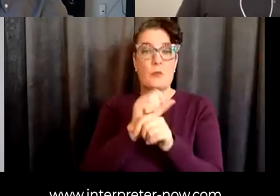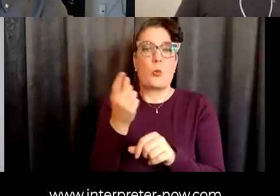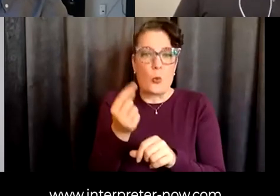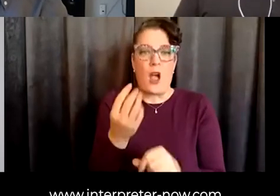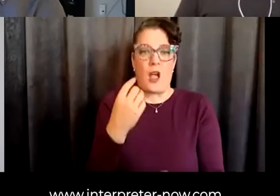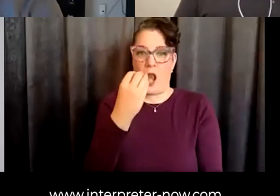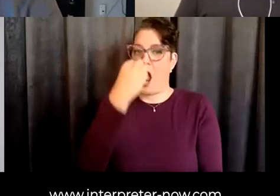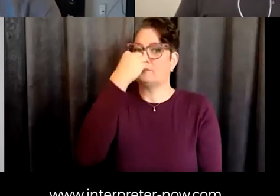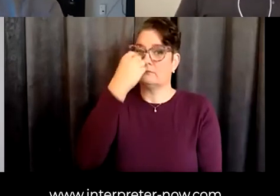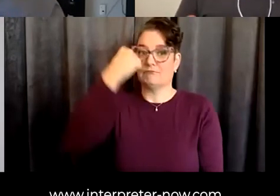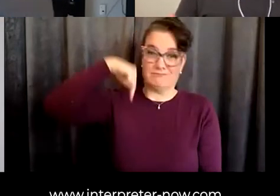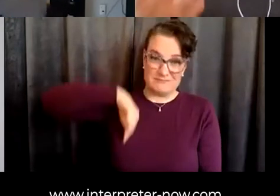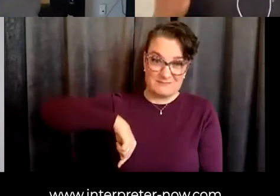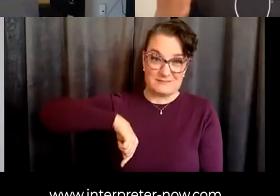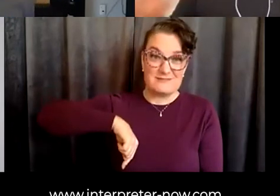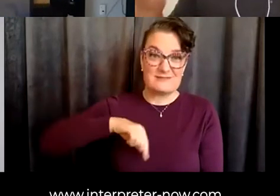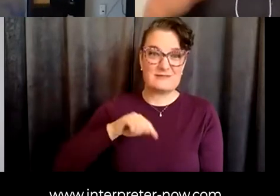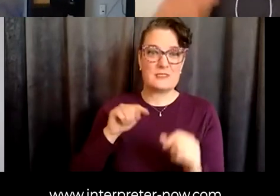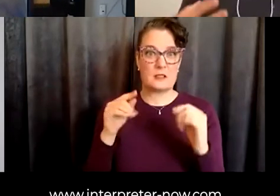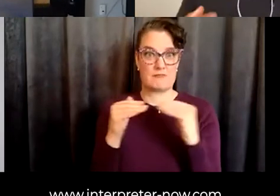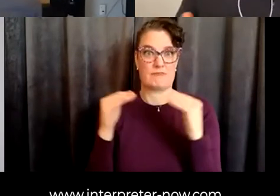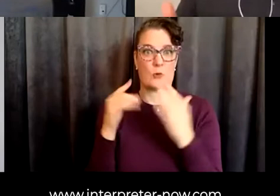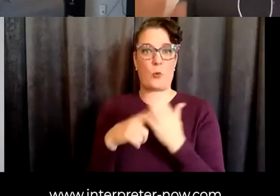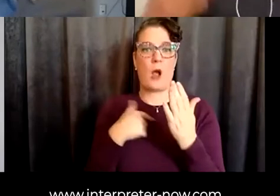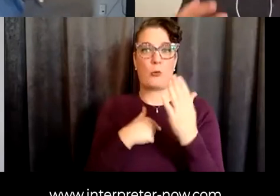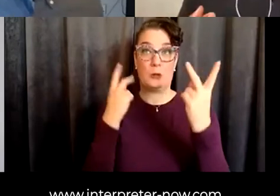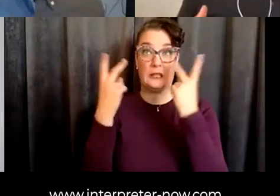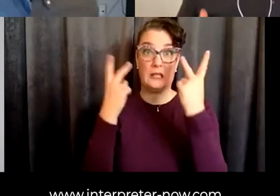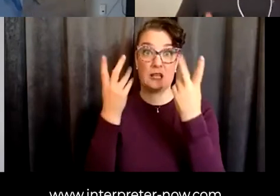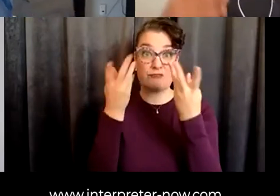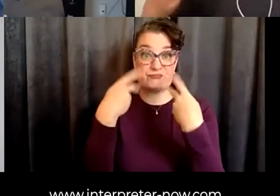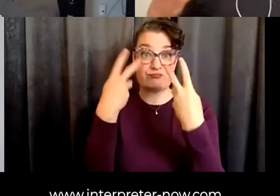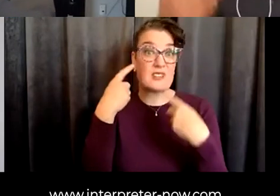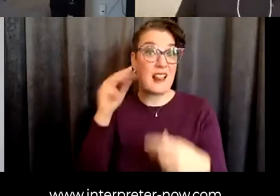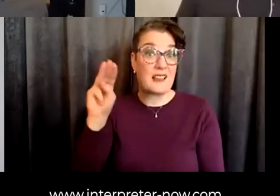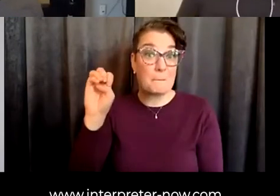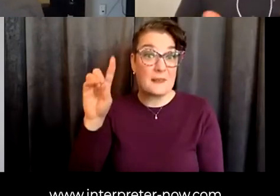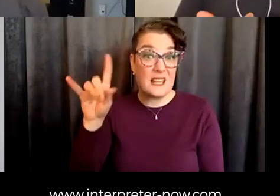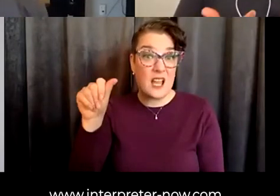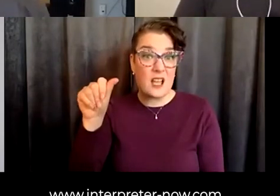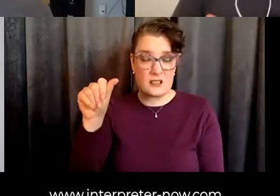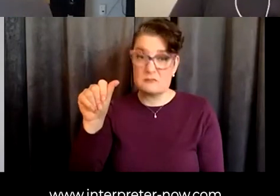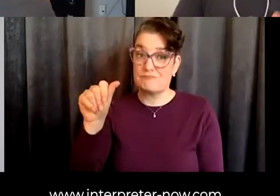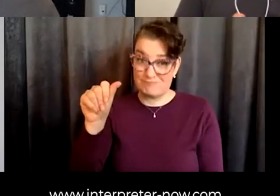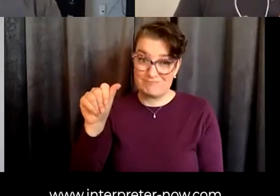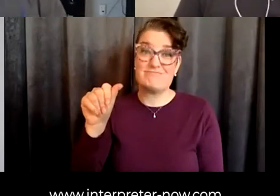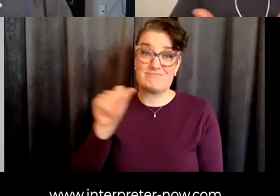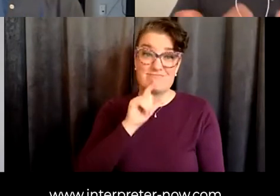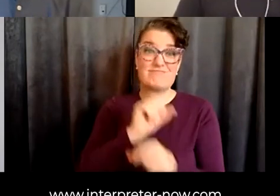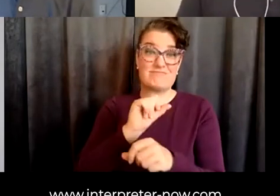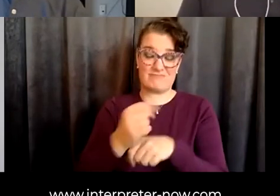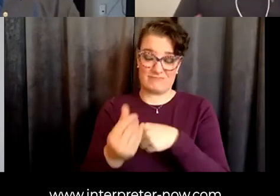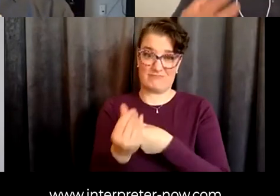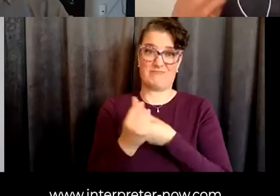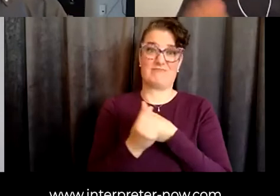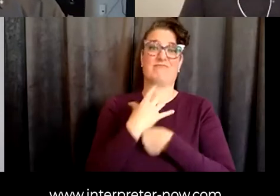eat, just as much as like what we consume, like from media, like totally infects us and